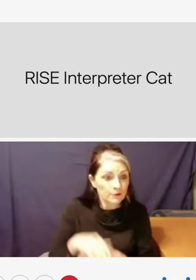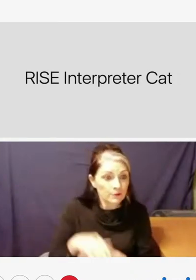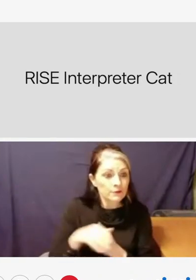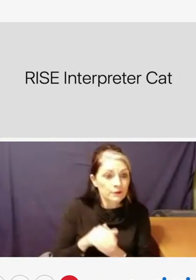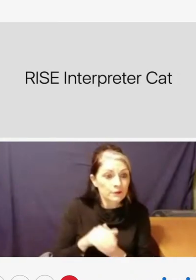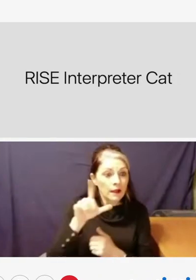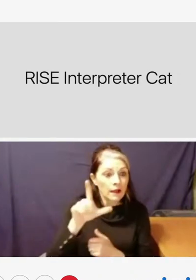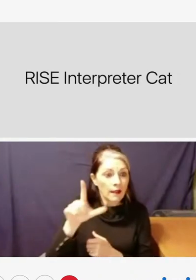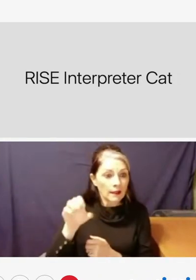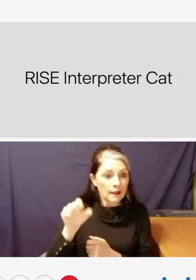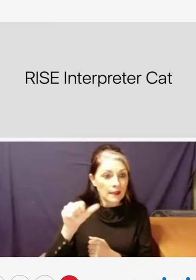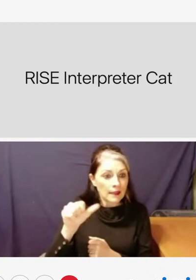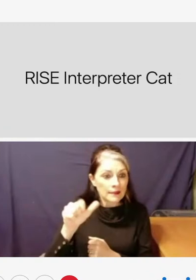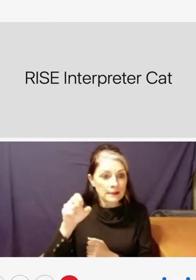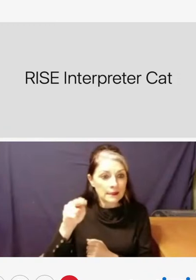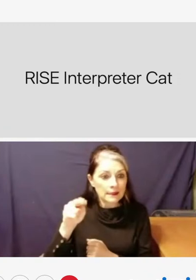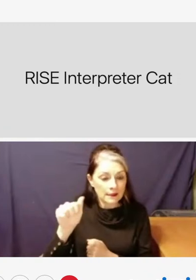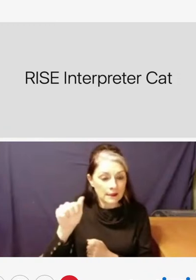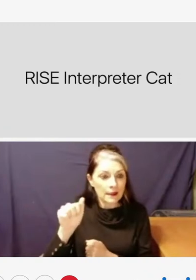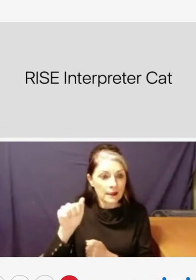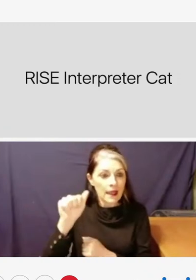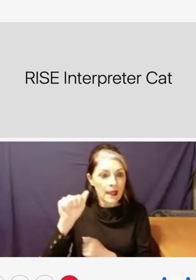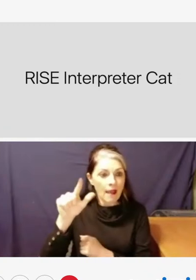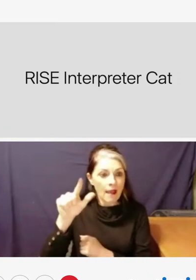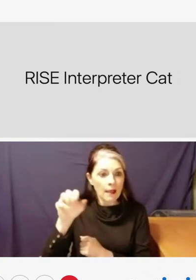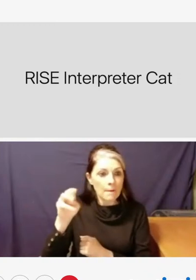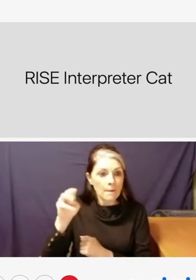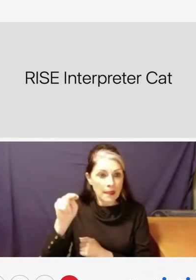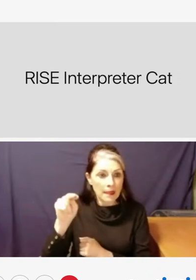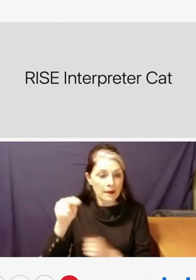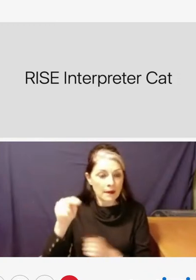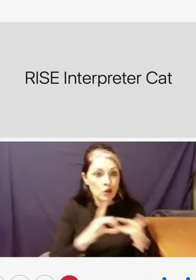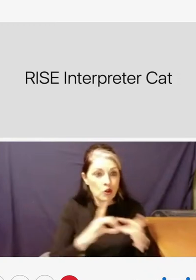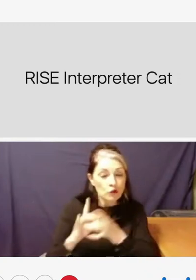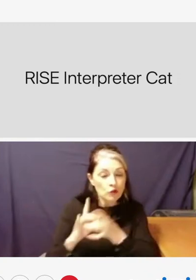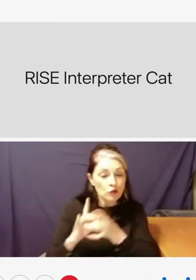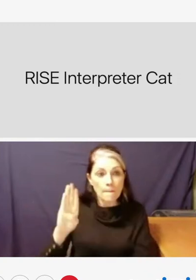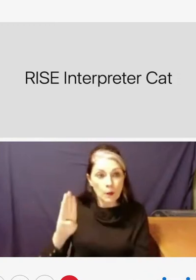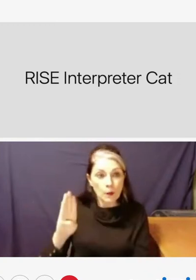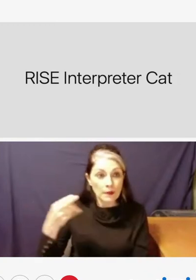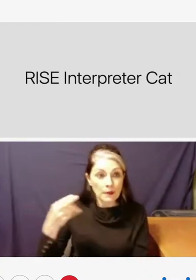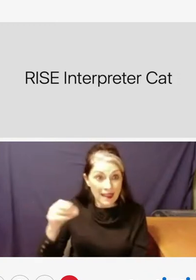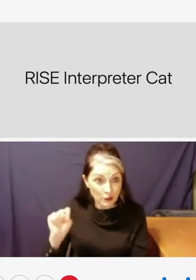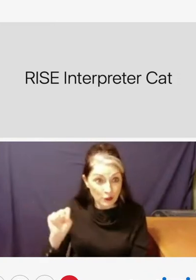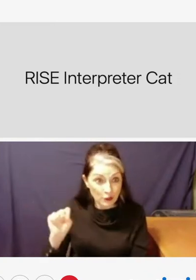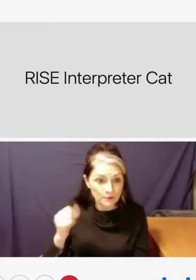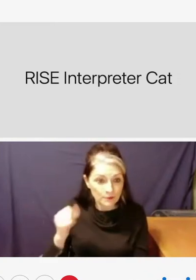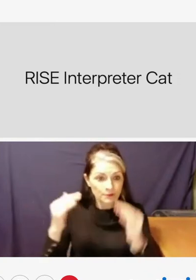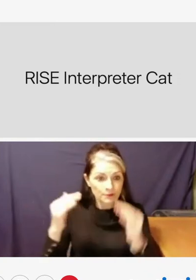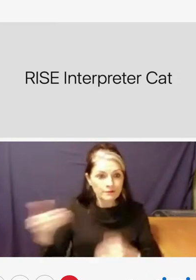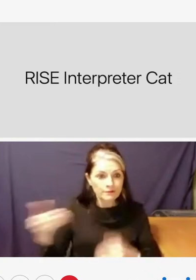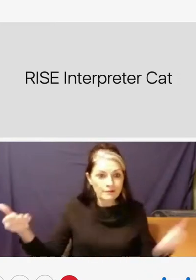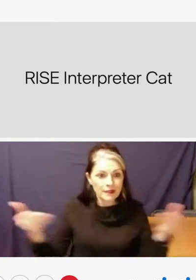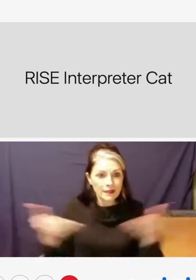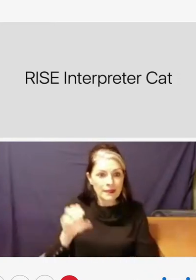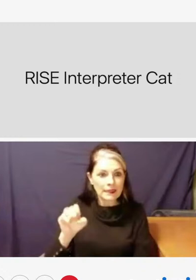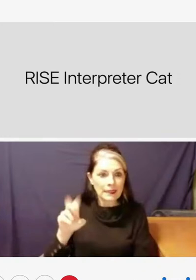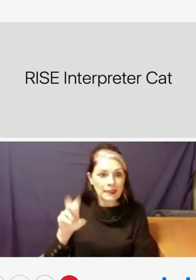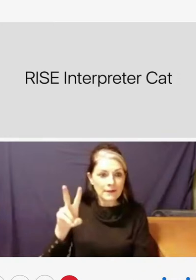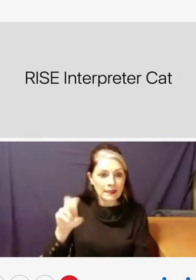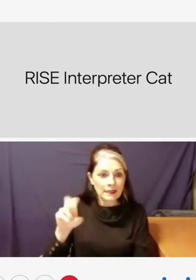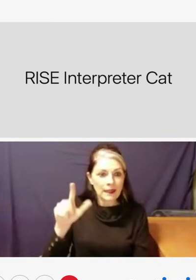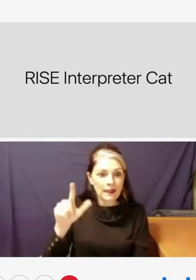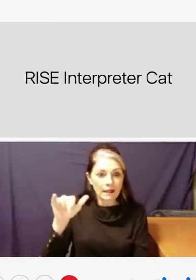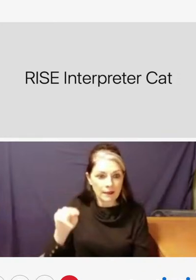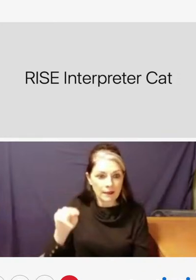aliman she is the wellness center coordinator for Bloomington High School next I'd like to introduce to you Miss Evelyn via she's the